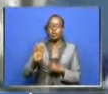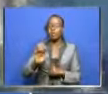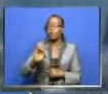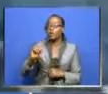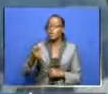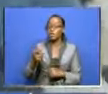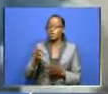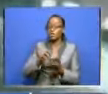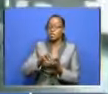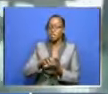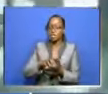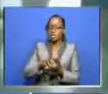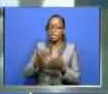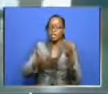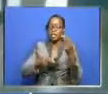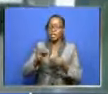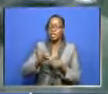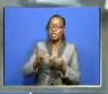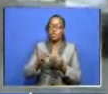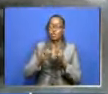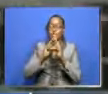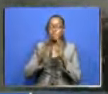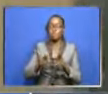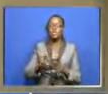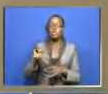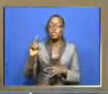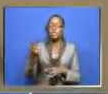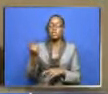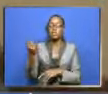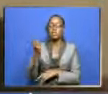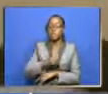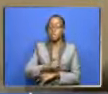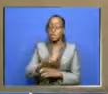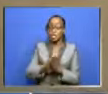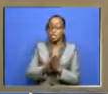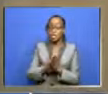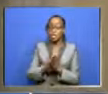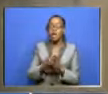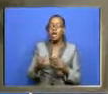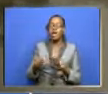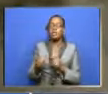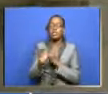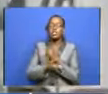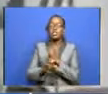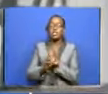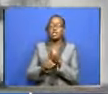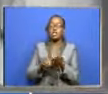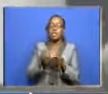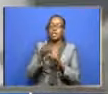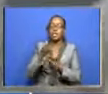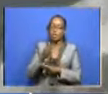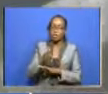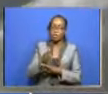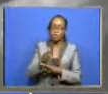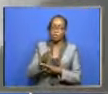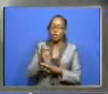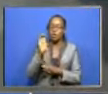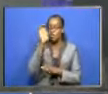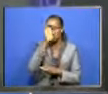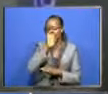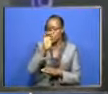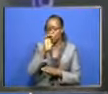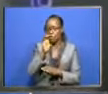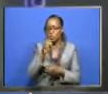coronavirus. That is the highest number it has reported in a single day and comes as countries around Europe battle a resurgence of the